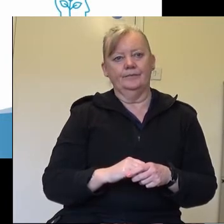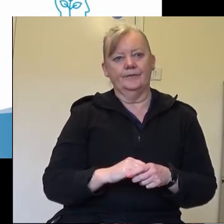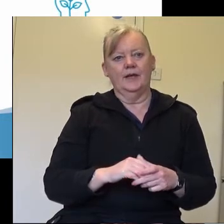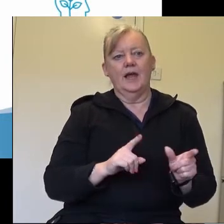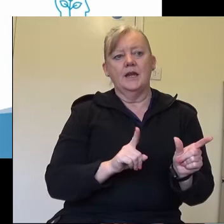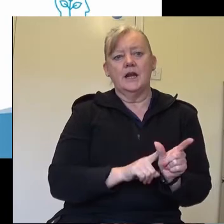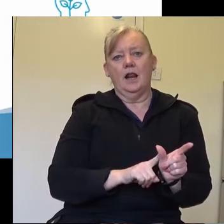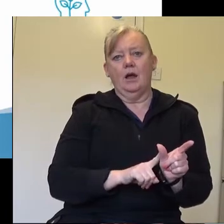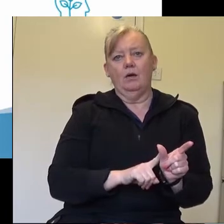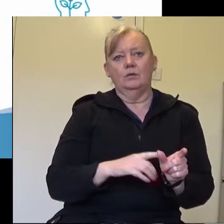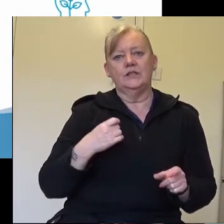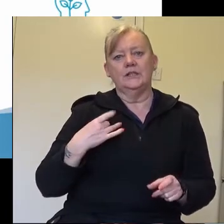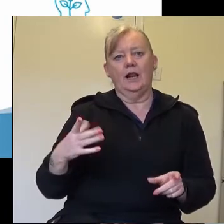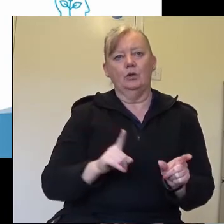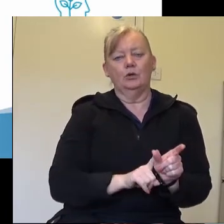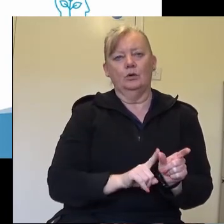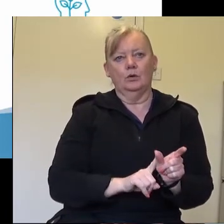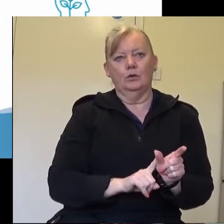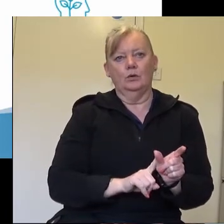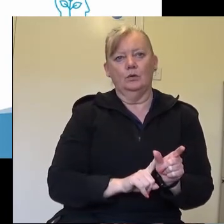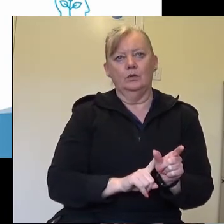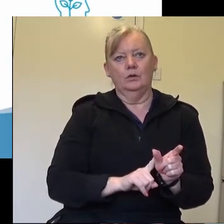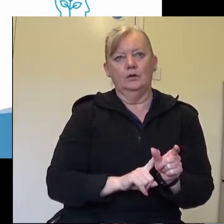schools now. So Yellow or Yobo